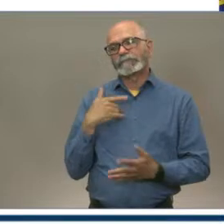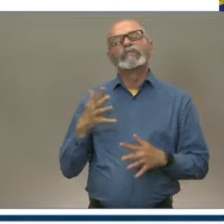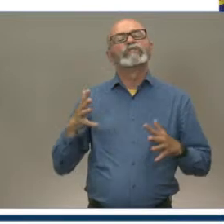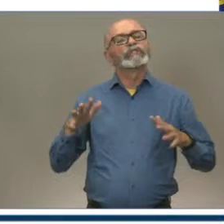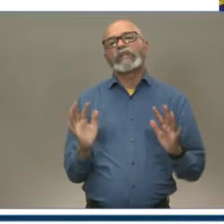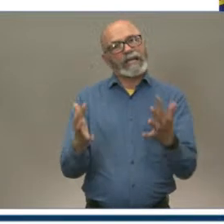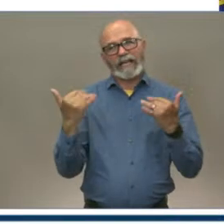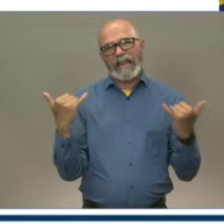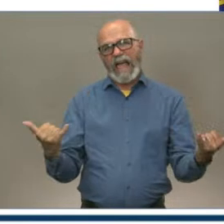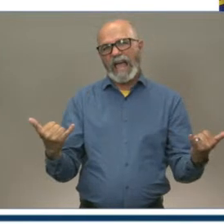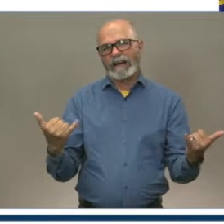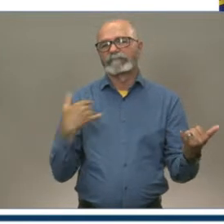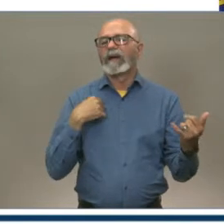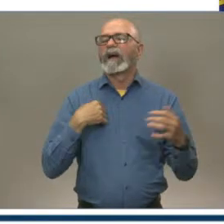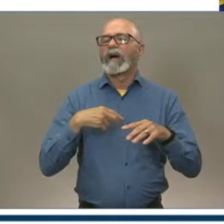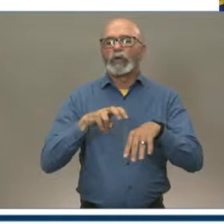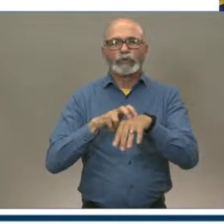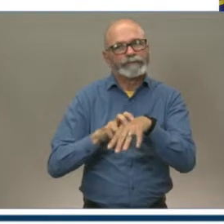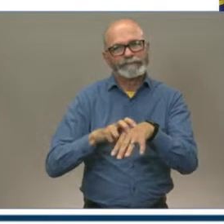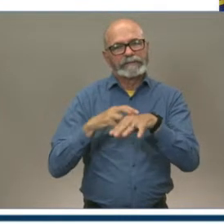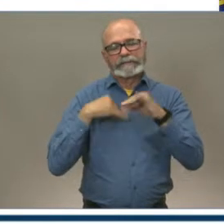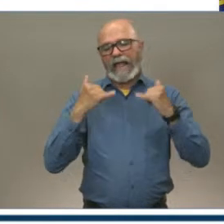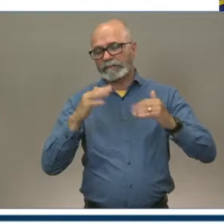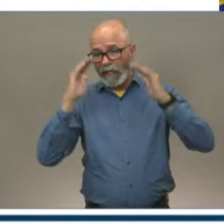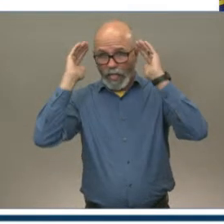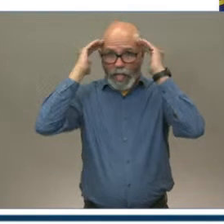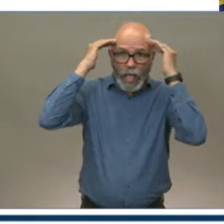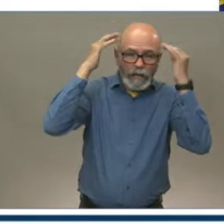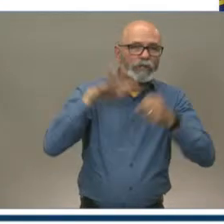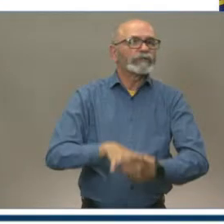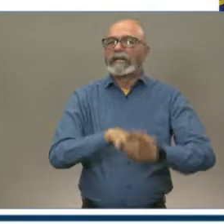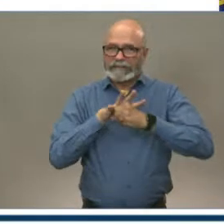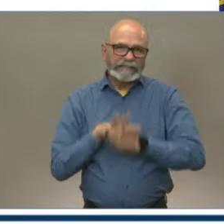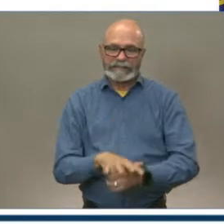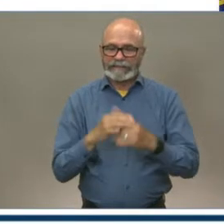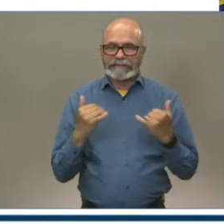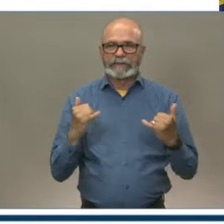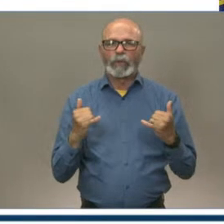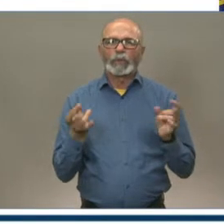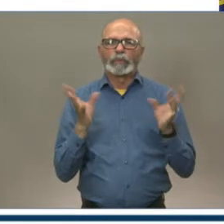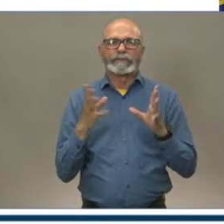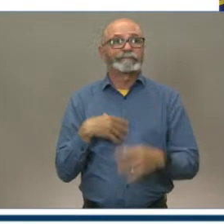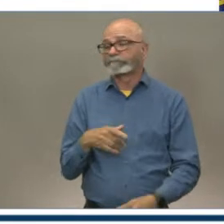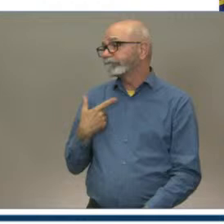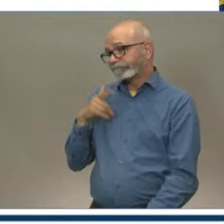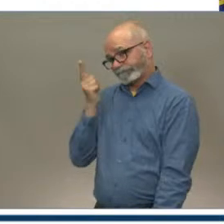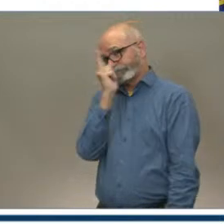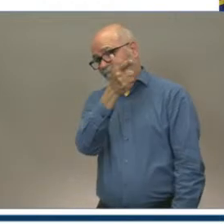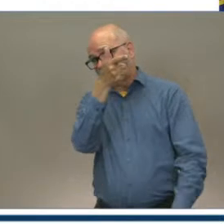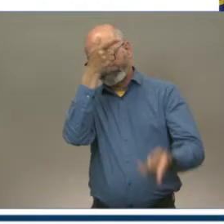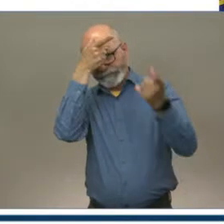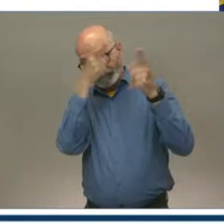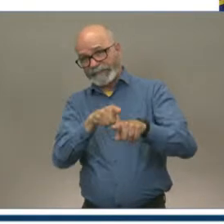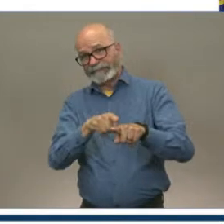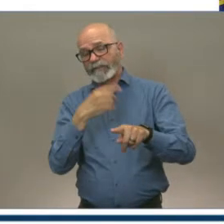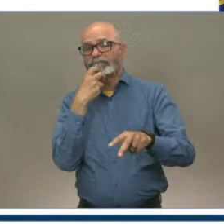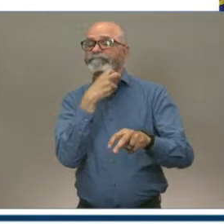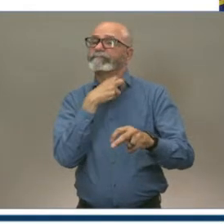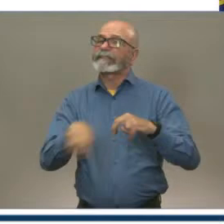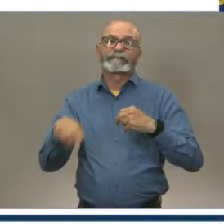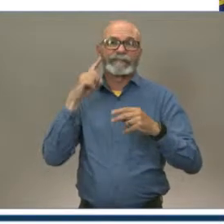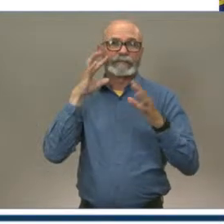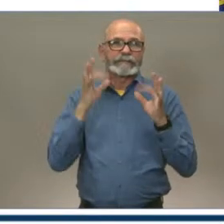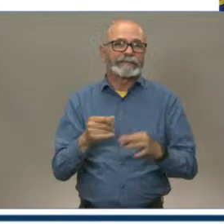the situation is making me very anxious. Yeah, it's been a tough couple days for sure for our province. Dr. Strang